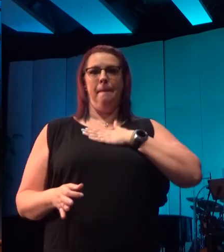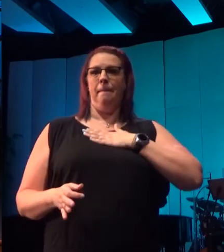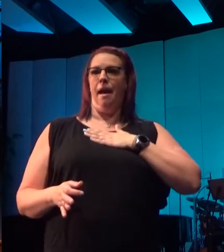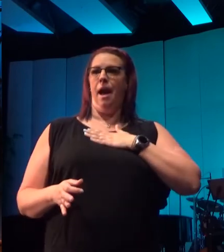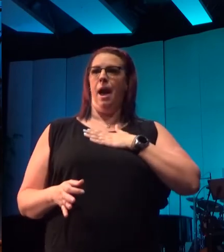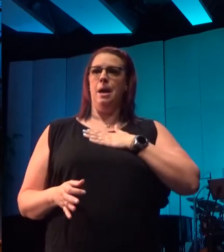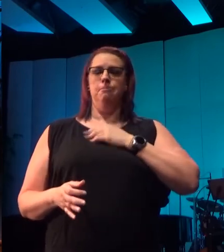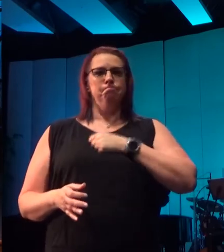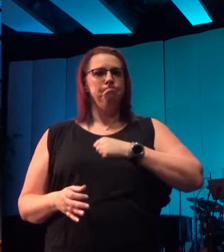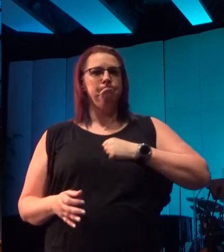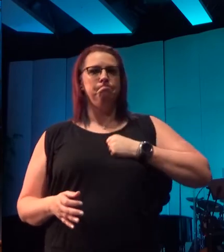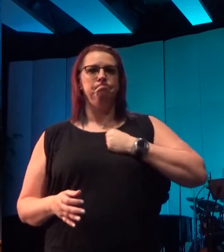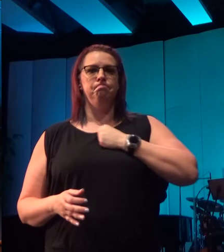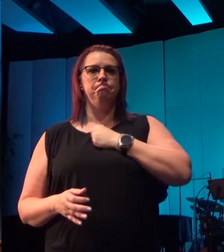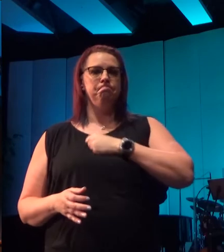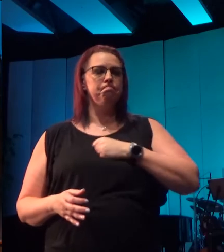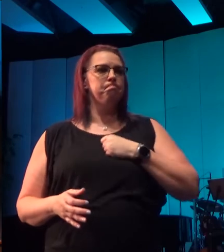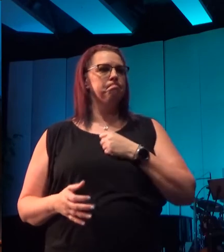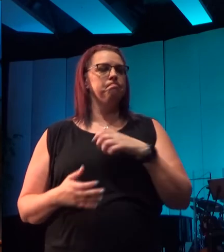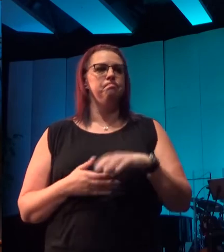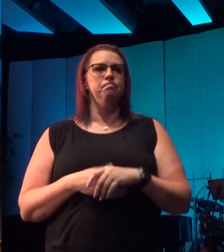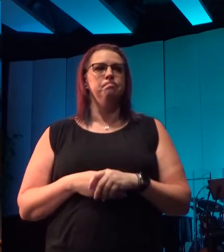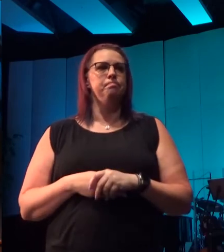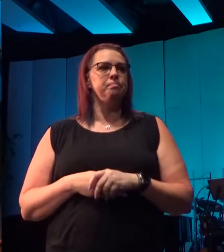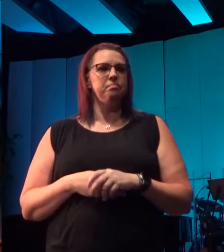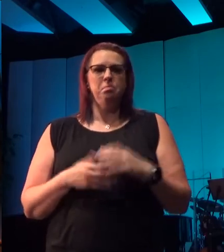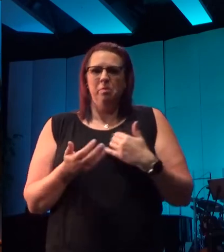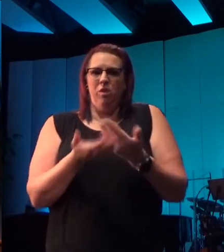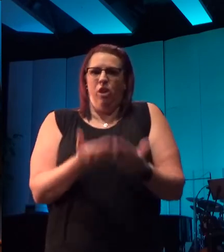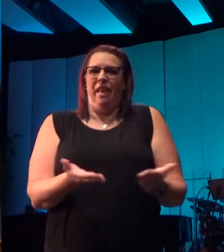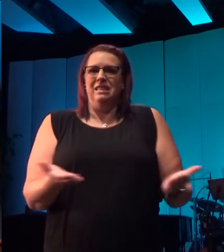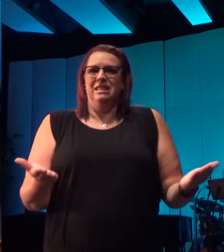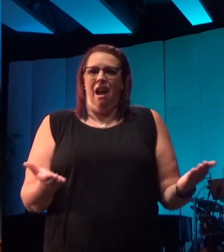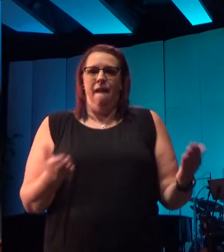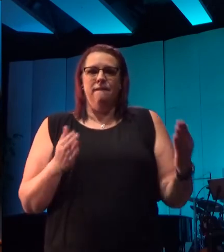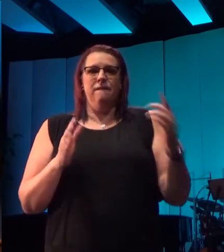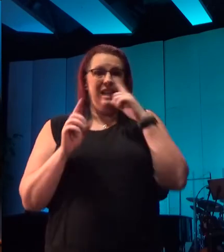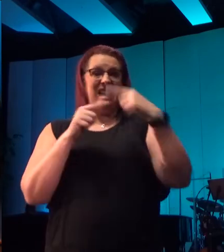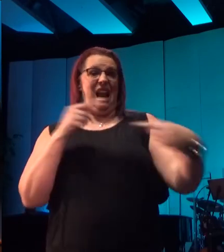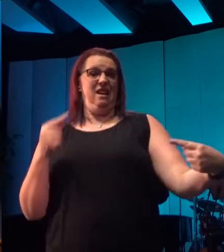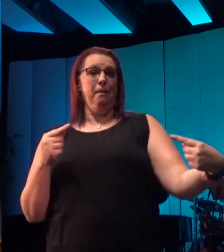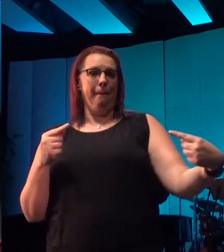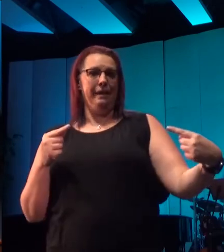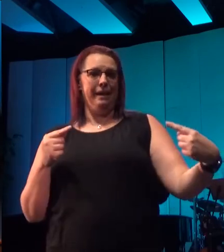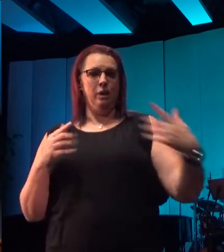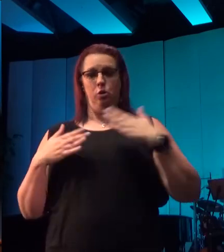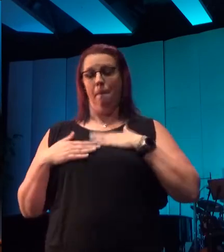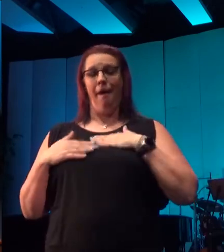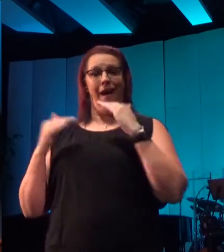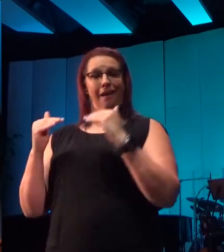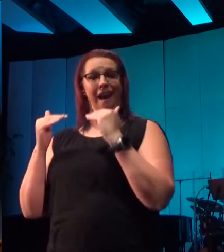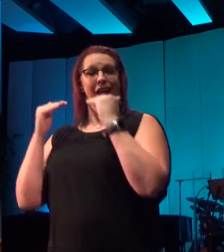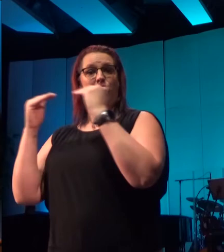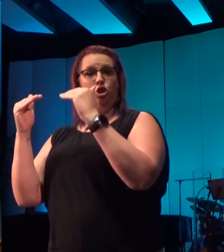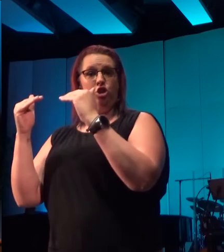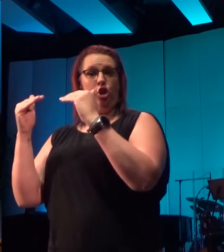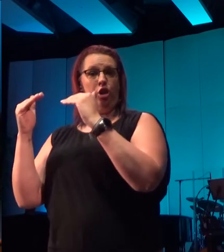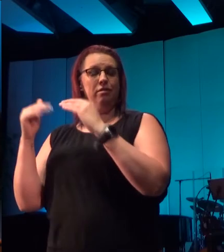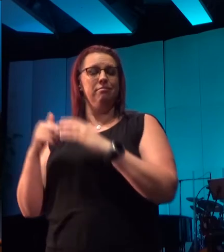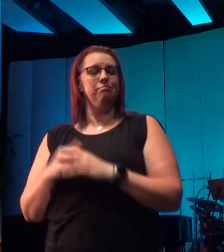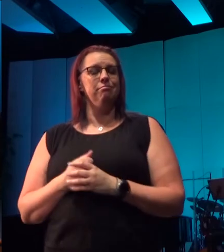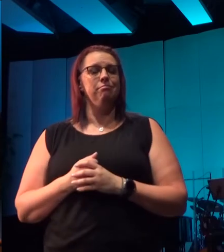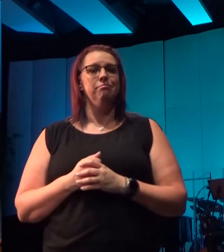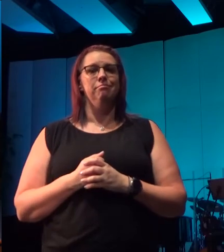resentments. All of that stuff is an enemy to my higher good, to the impulse of the divine to prosper me and grow me.